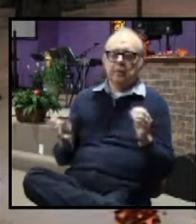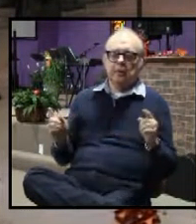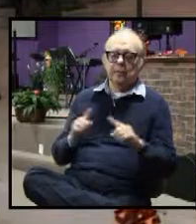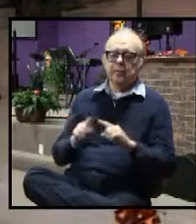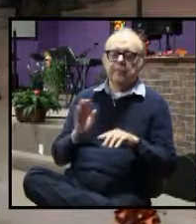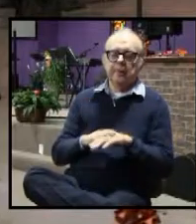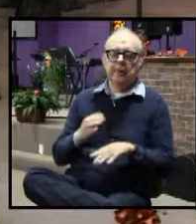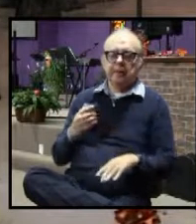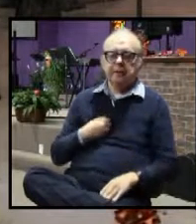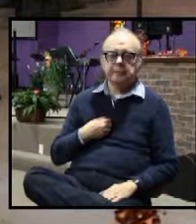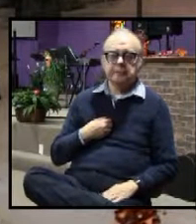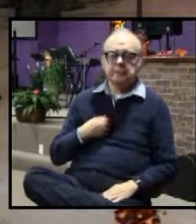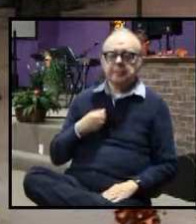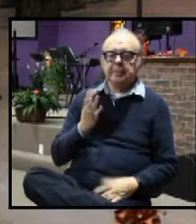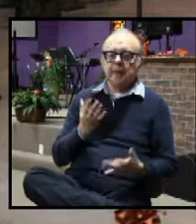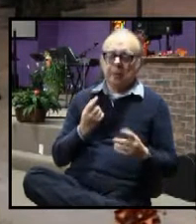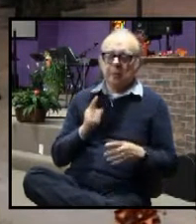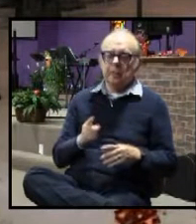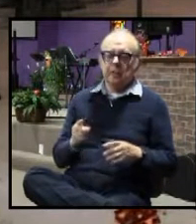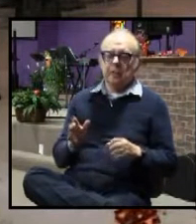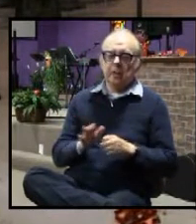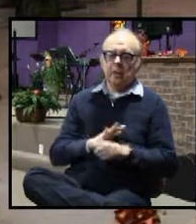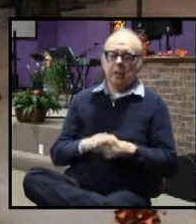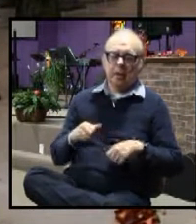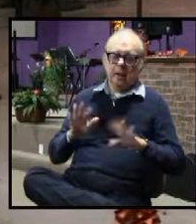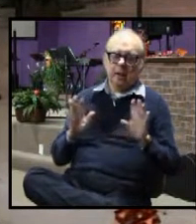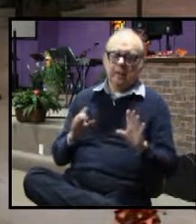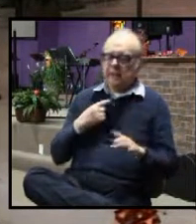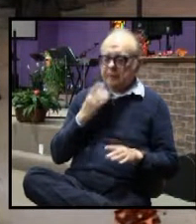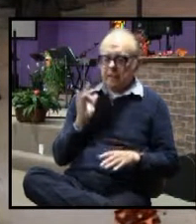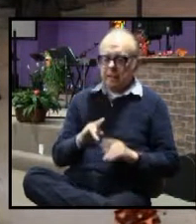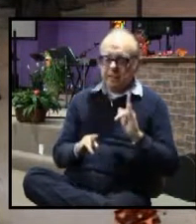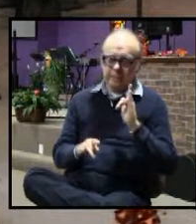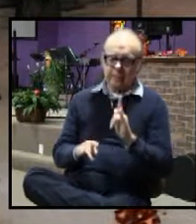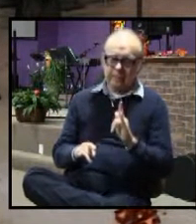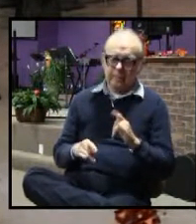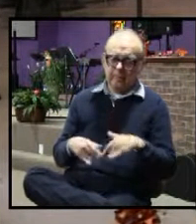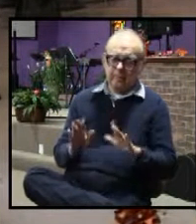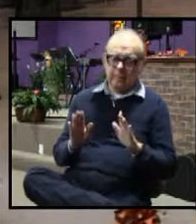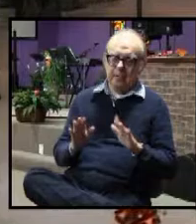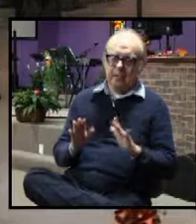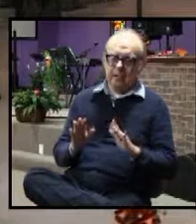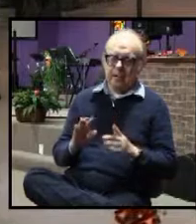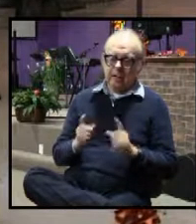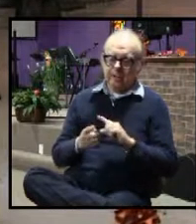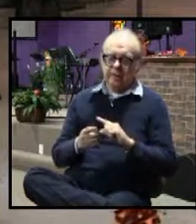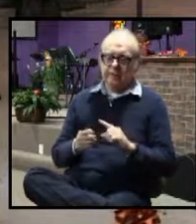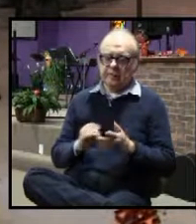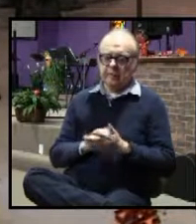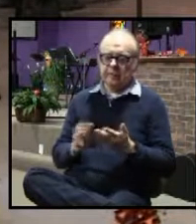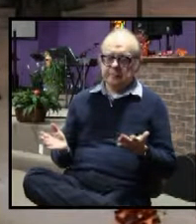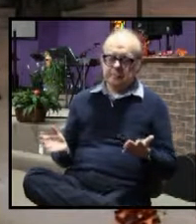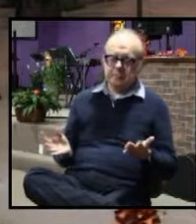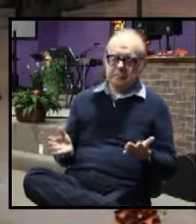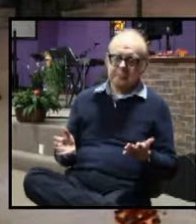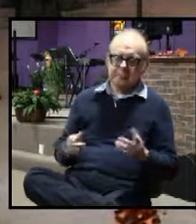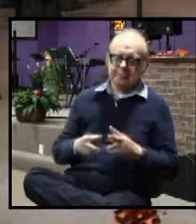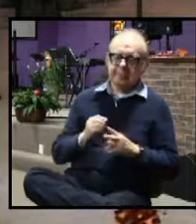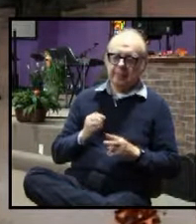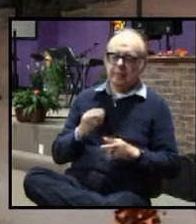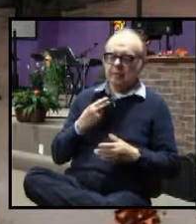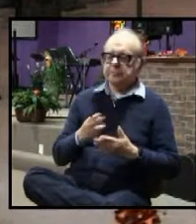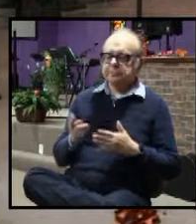different than me, and he is waiting. He's just waiting on you to completely surrender and say, I love you. Let me take this and turn it around. I choose to